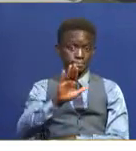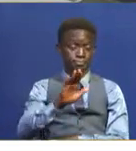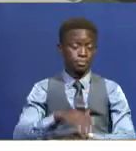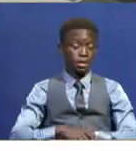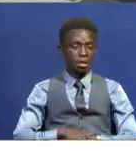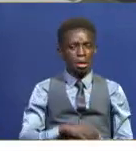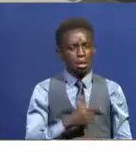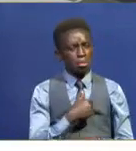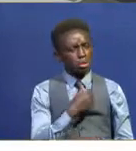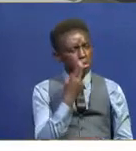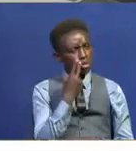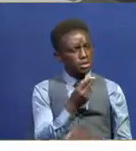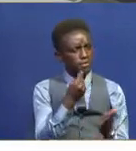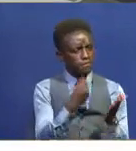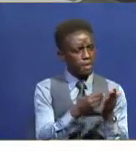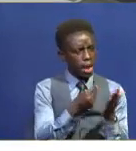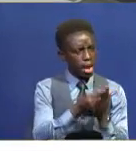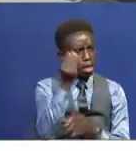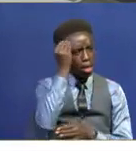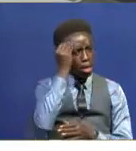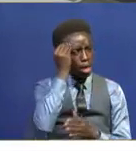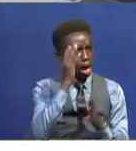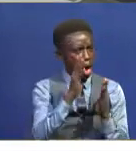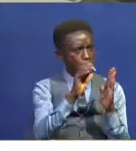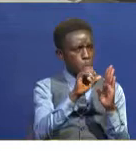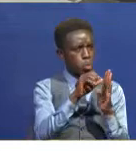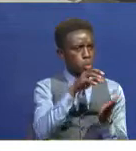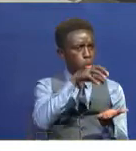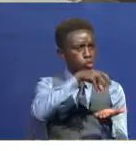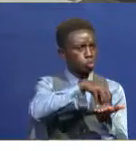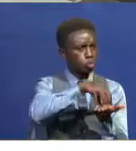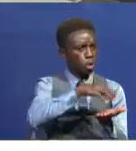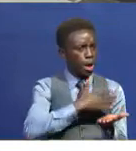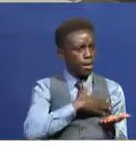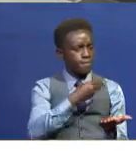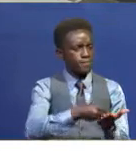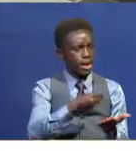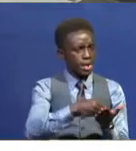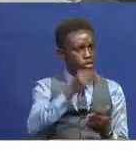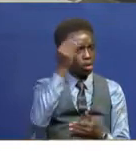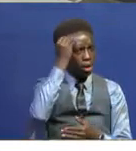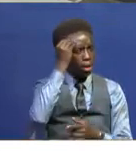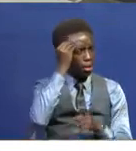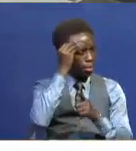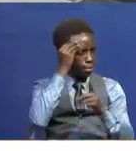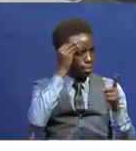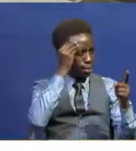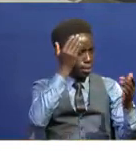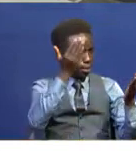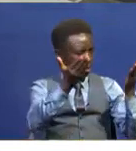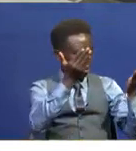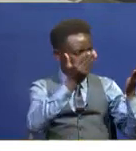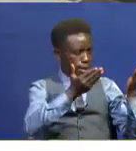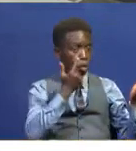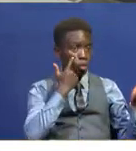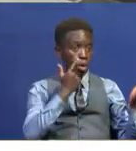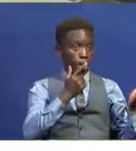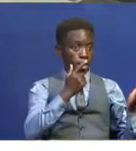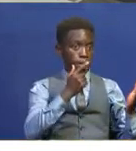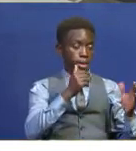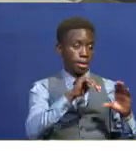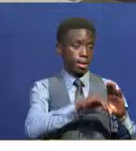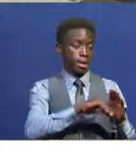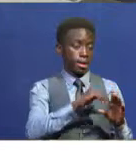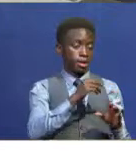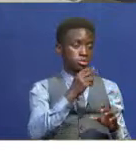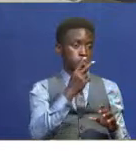financial literacy and especially the state of financial literacy in Kenya. You hear somebody in the two schemes that we've had in the last 1 month, you